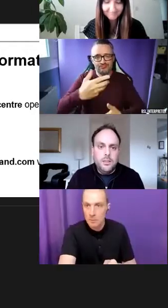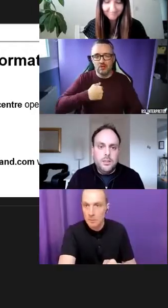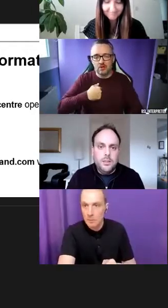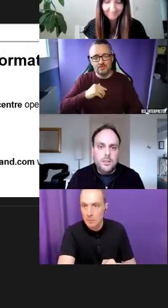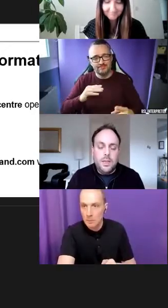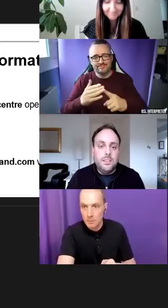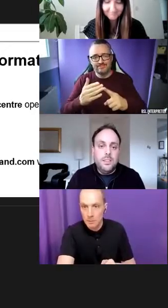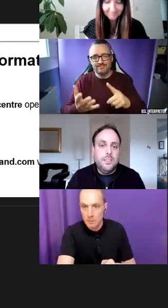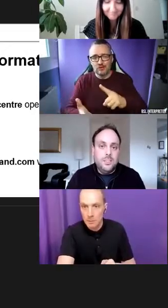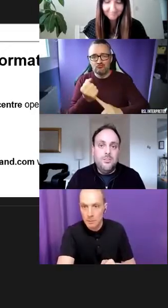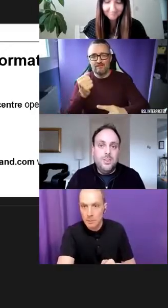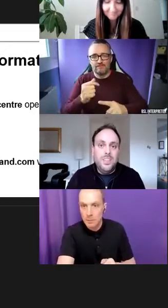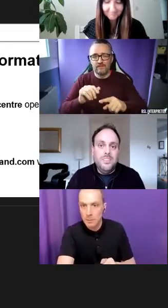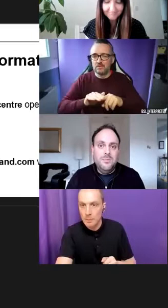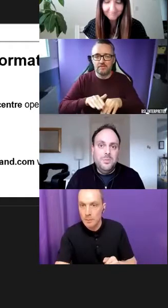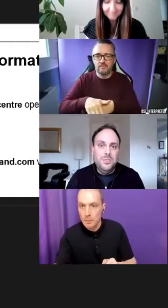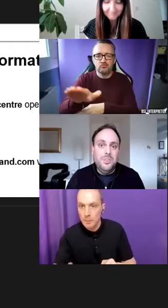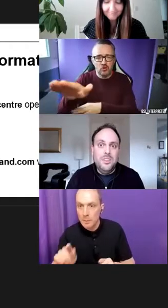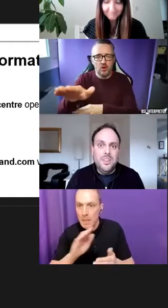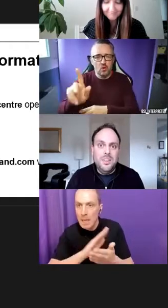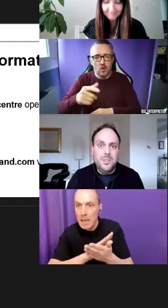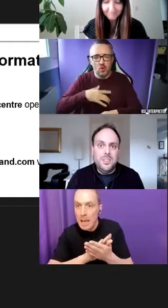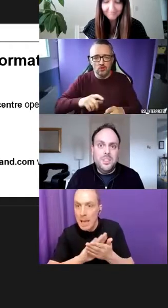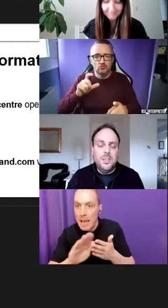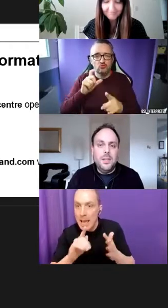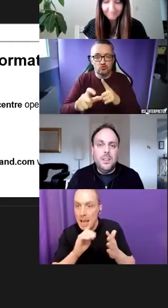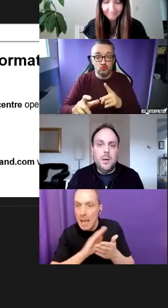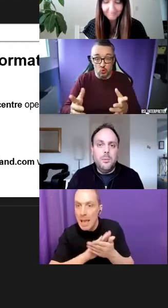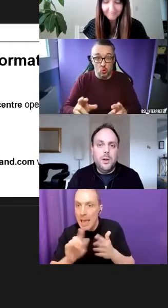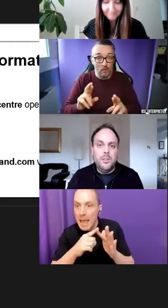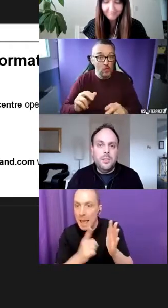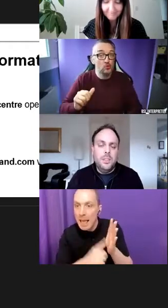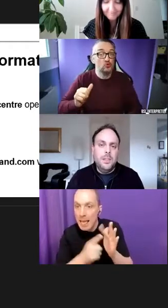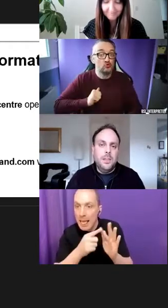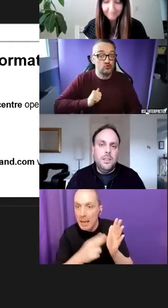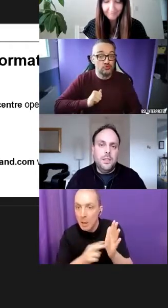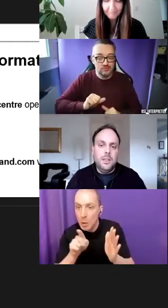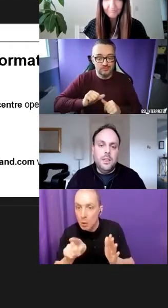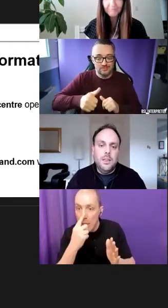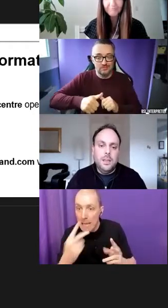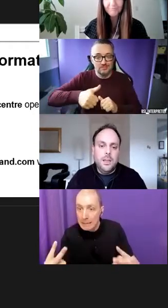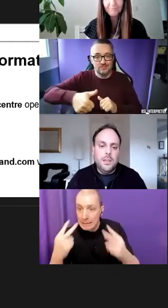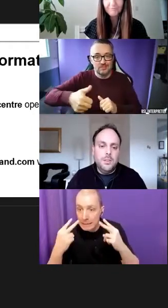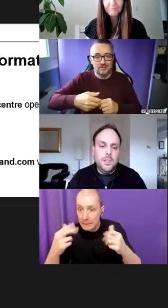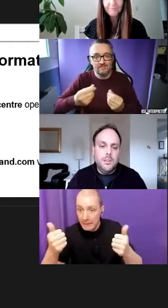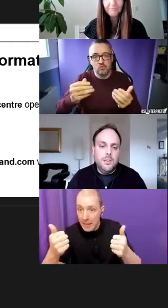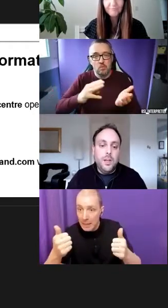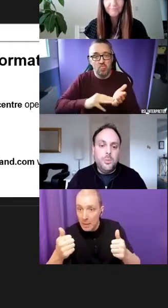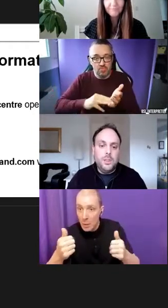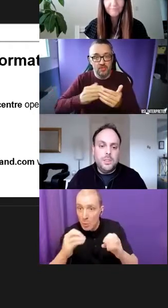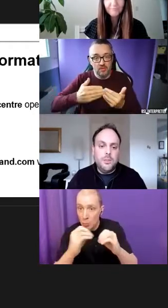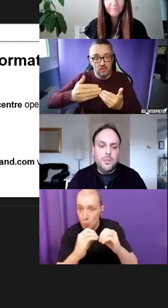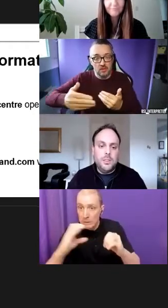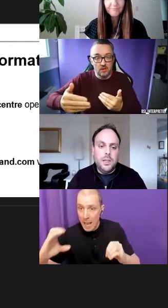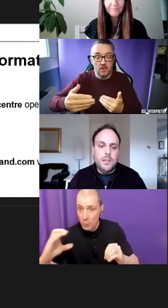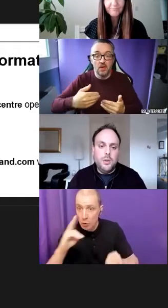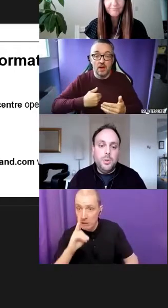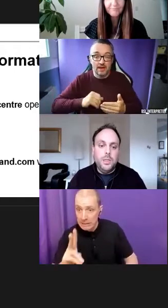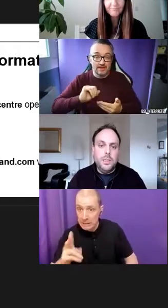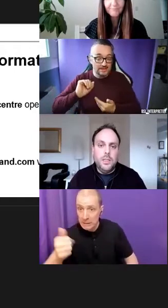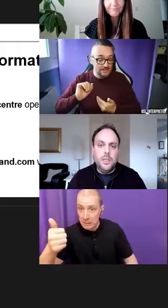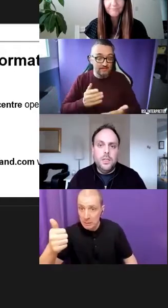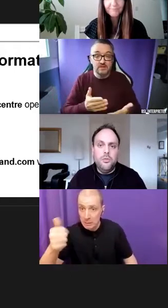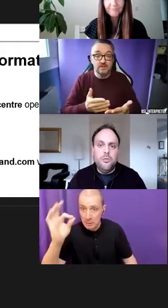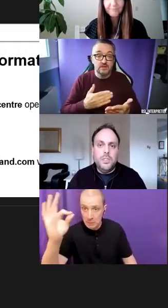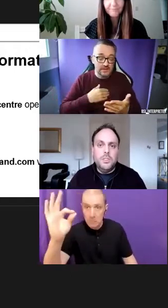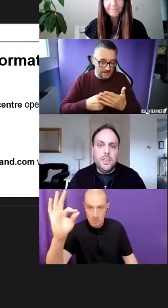And that's actually really soon in the future, in the coming months, and as we develop our service and